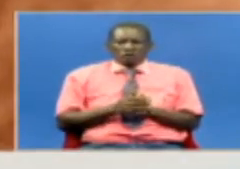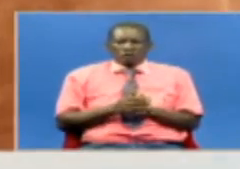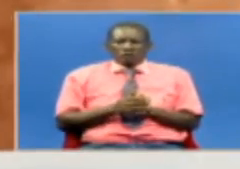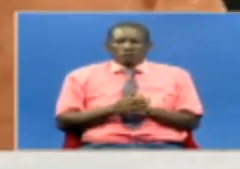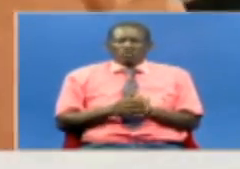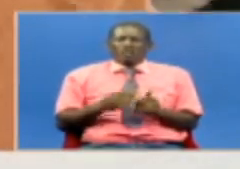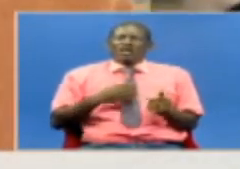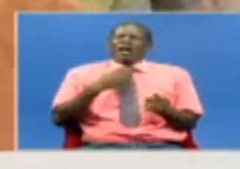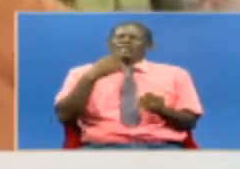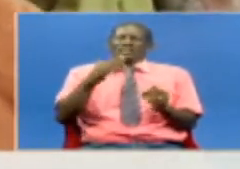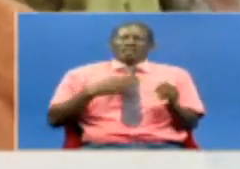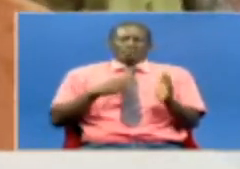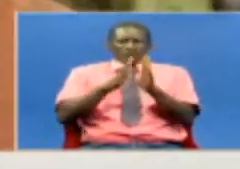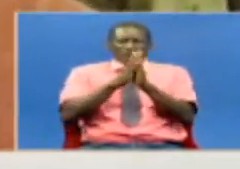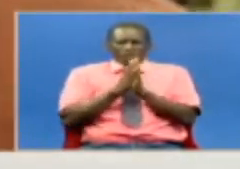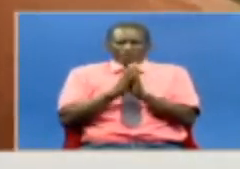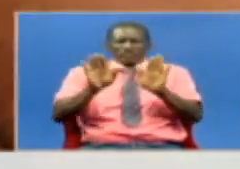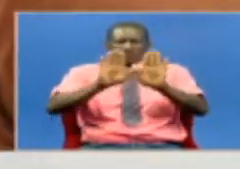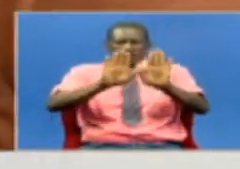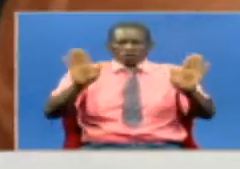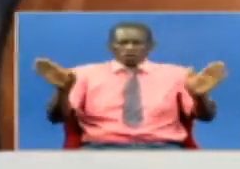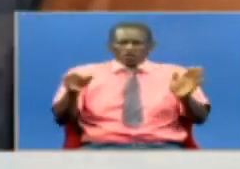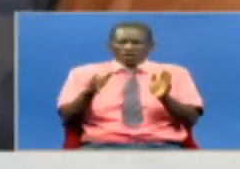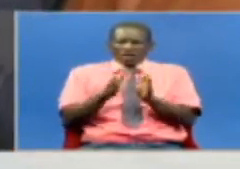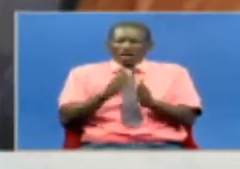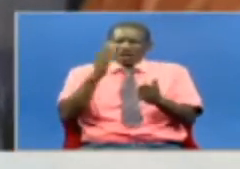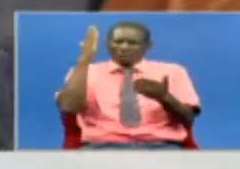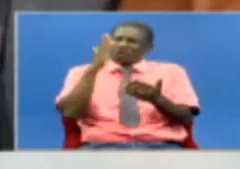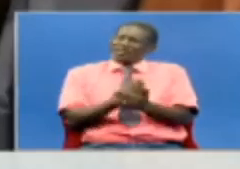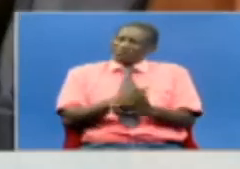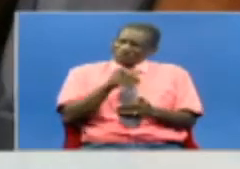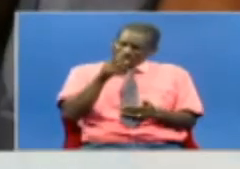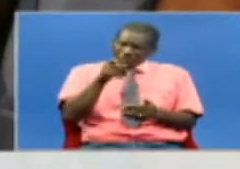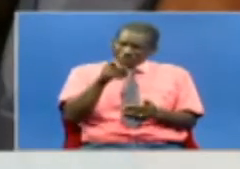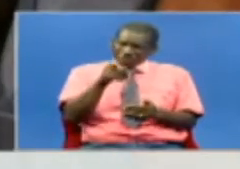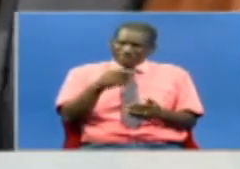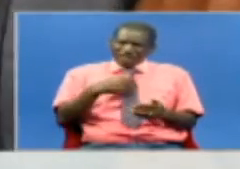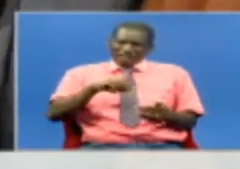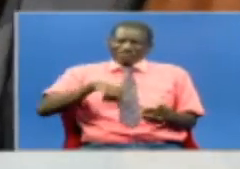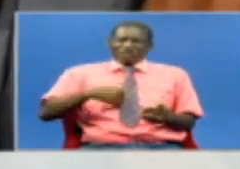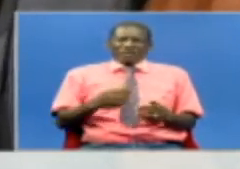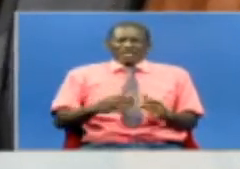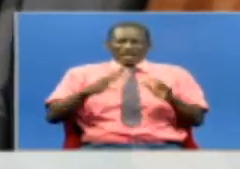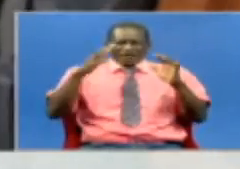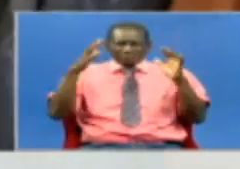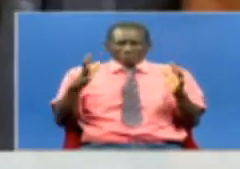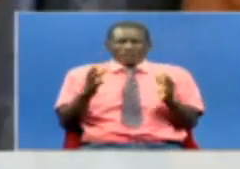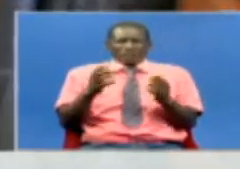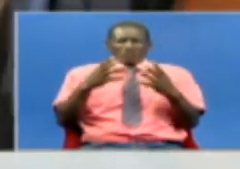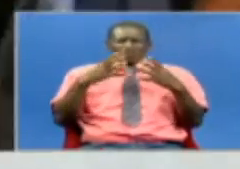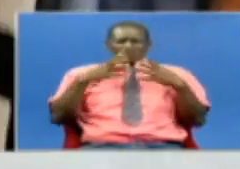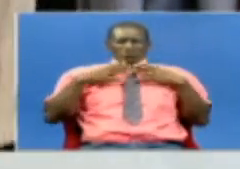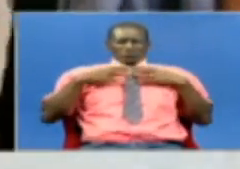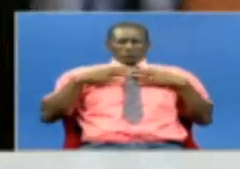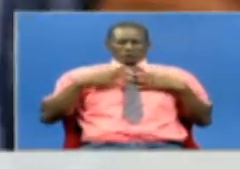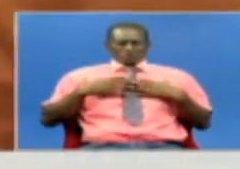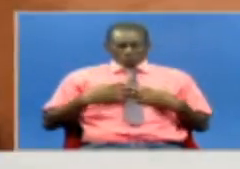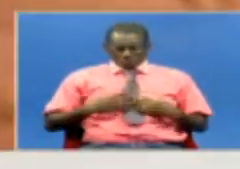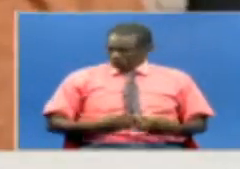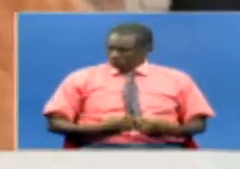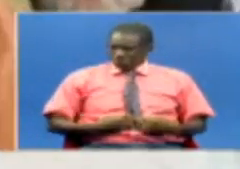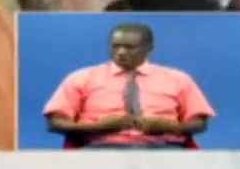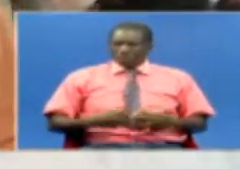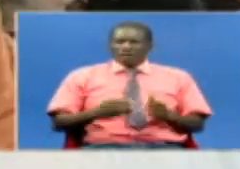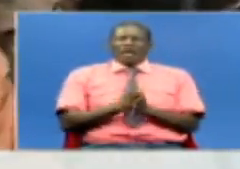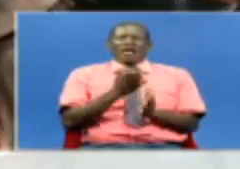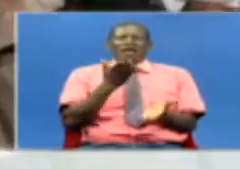I said my prayers at the wall, and believe it or not, I felt a huge burden fall off my shoulders, and